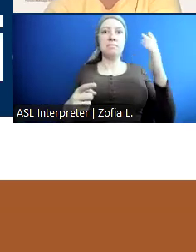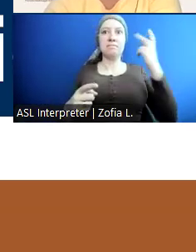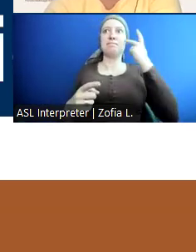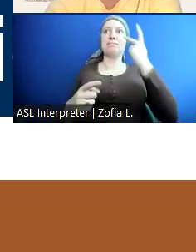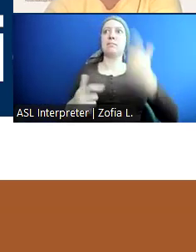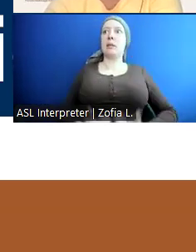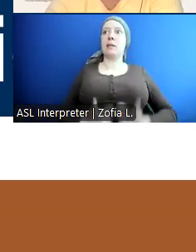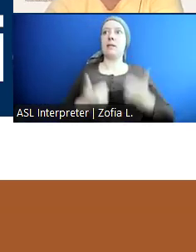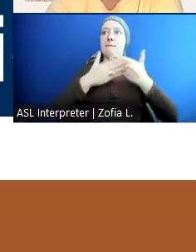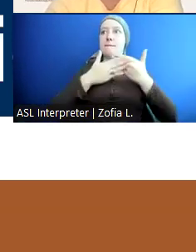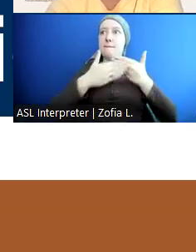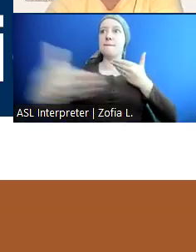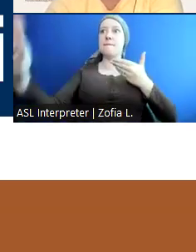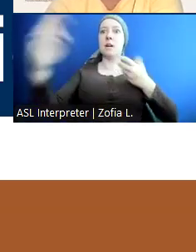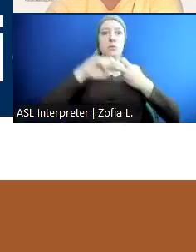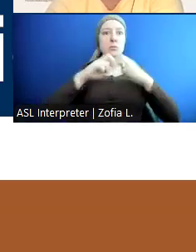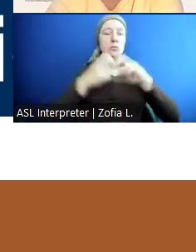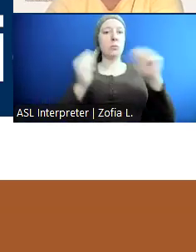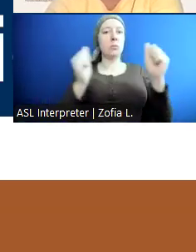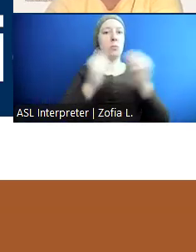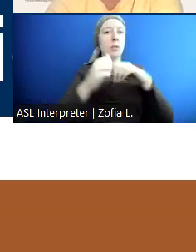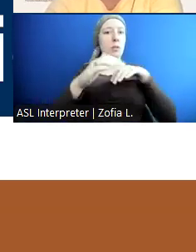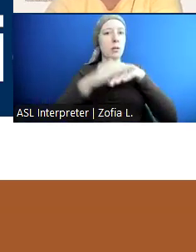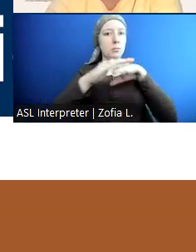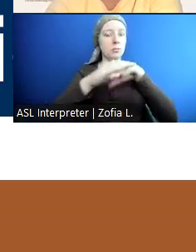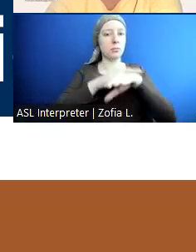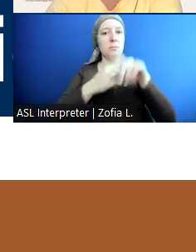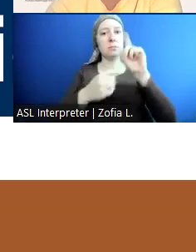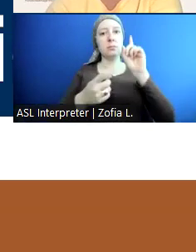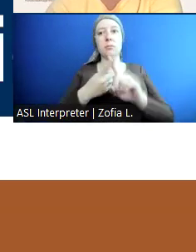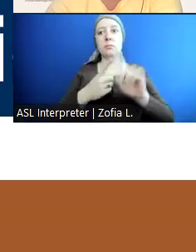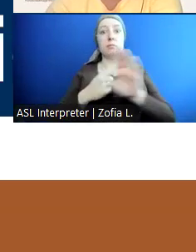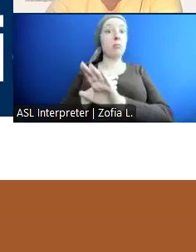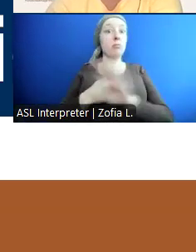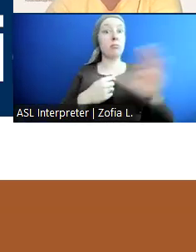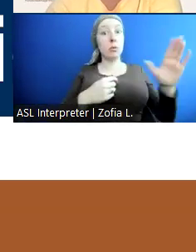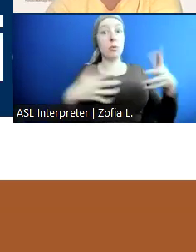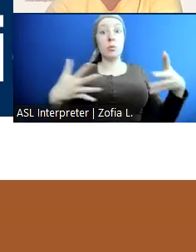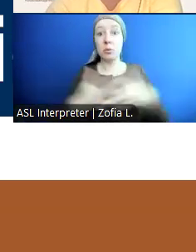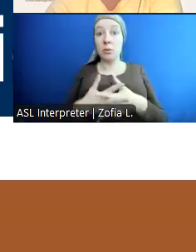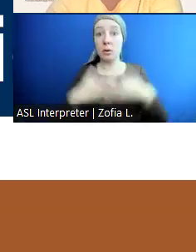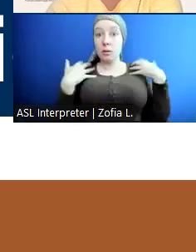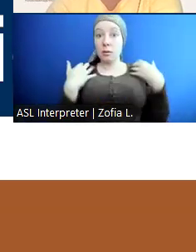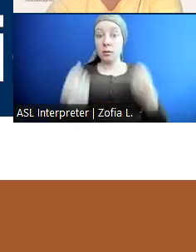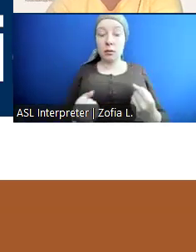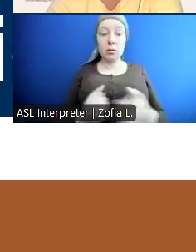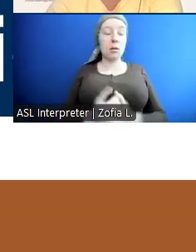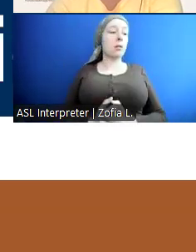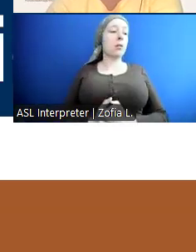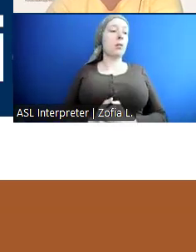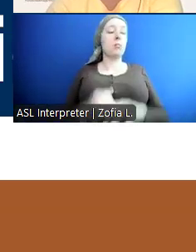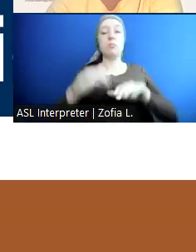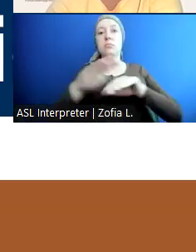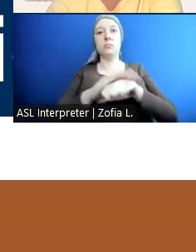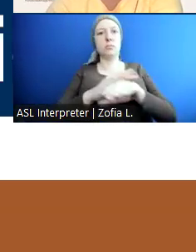lifelong issues with access to, you know, their reproductive health, and access just to